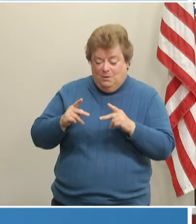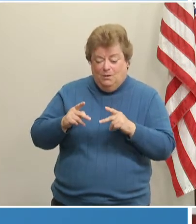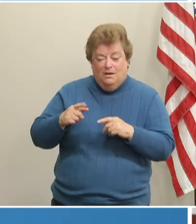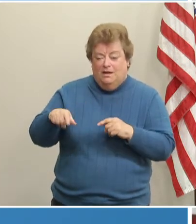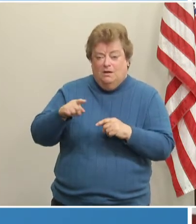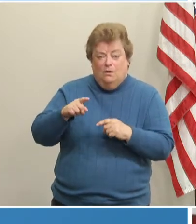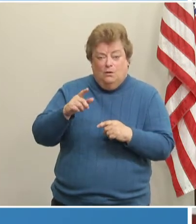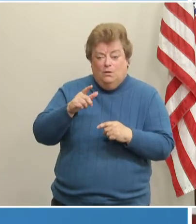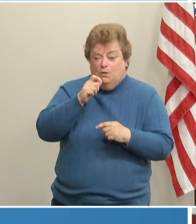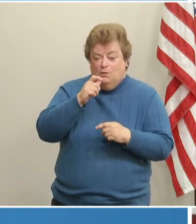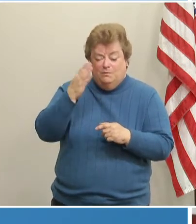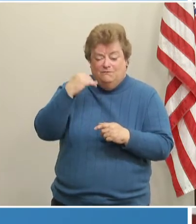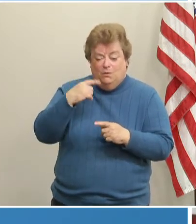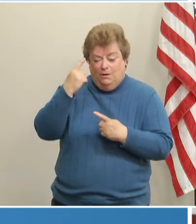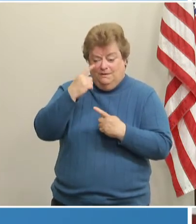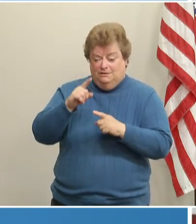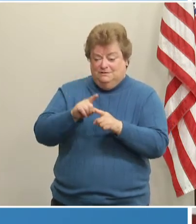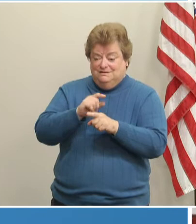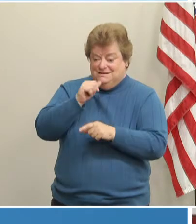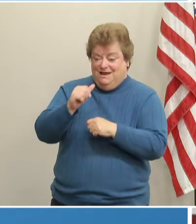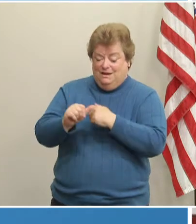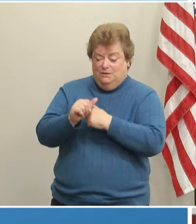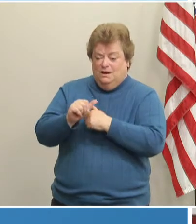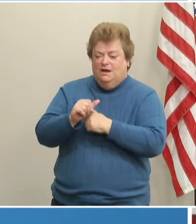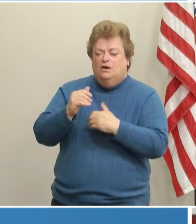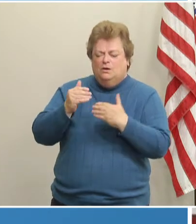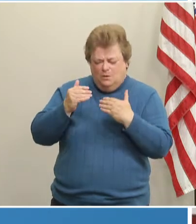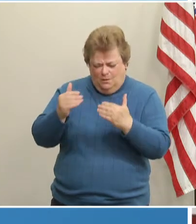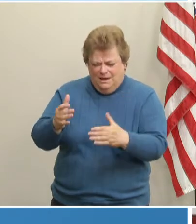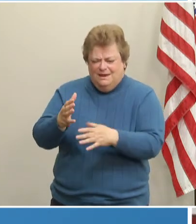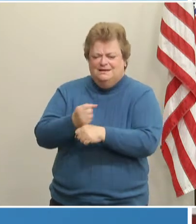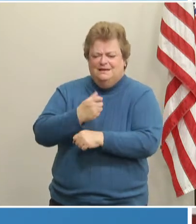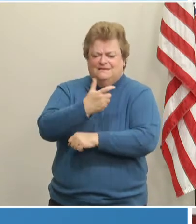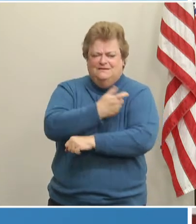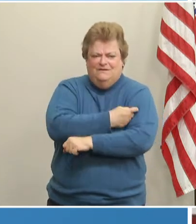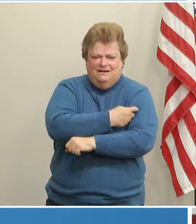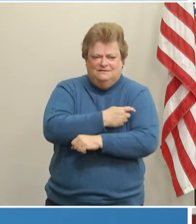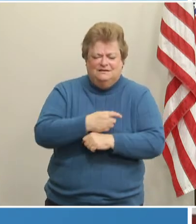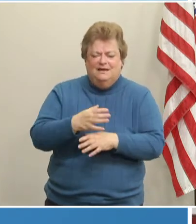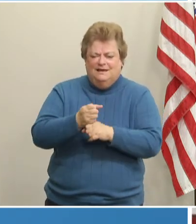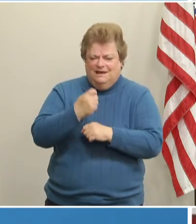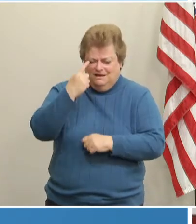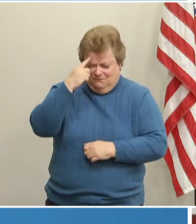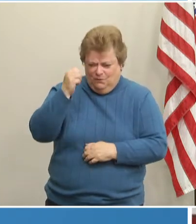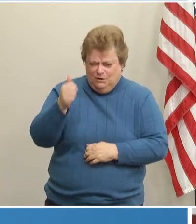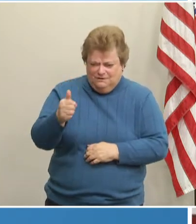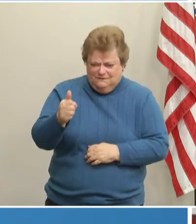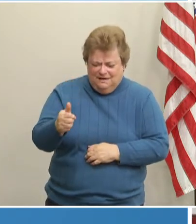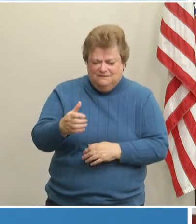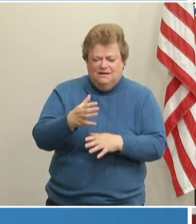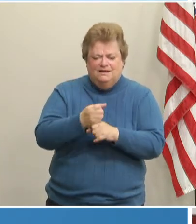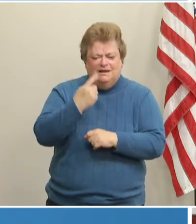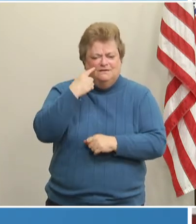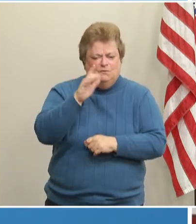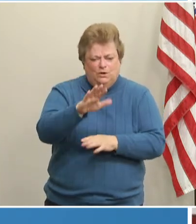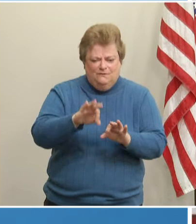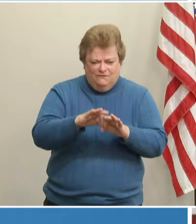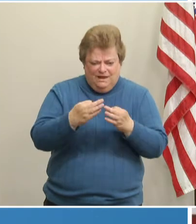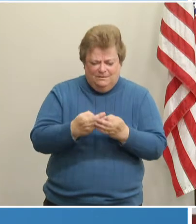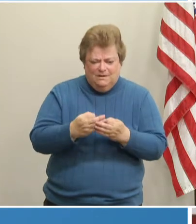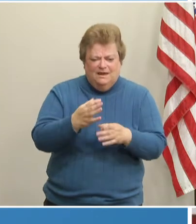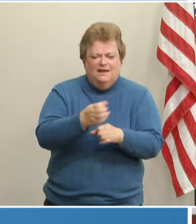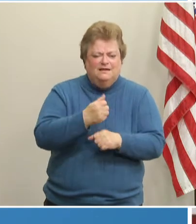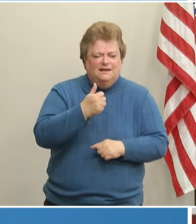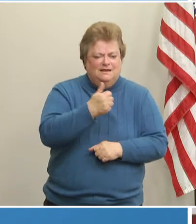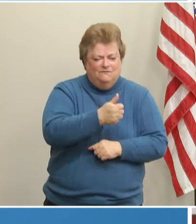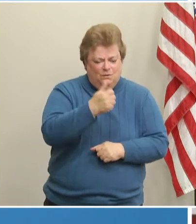risk, to get the vaccination. Do like we have always done. Get it for yourself, get it for your family, get it for